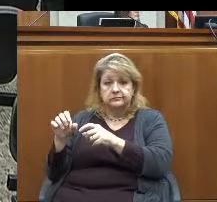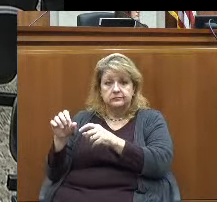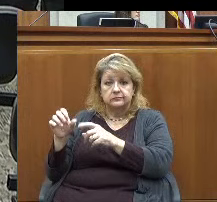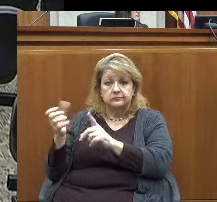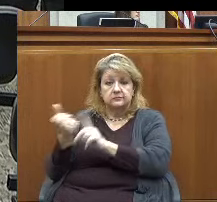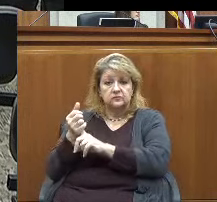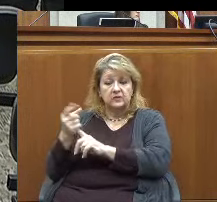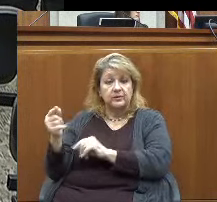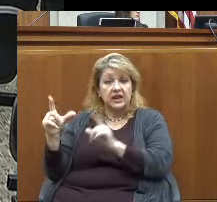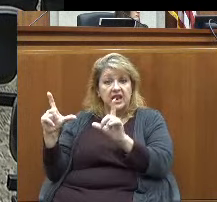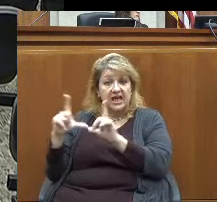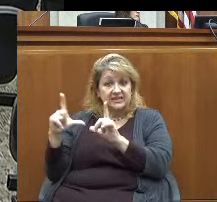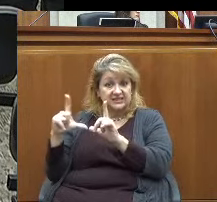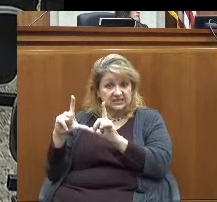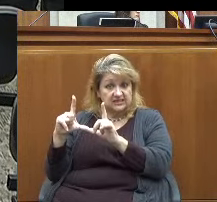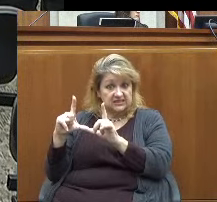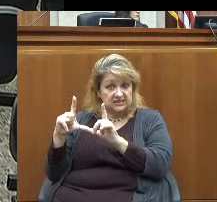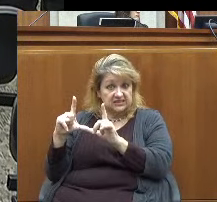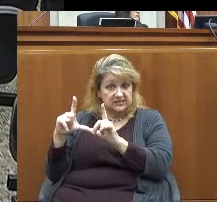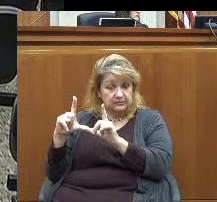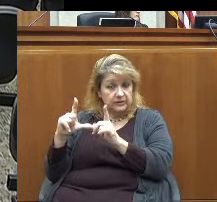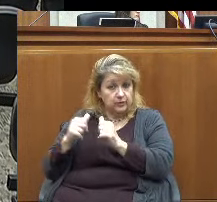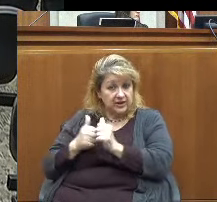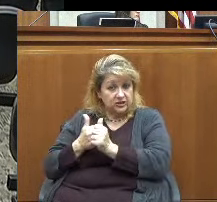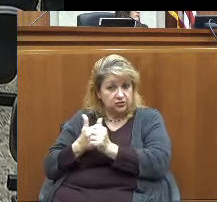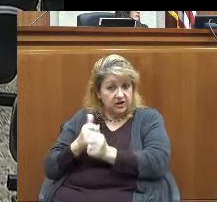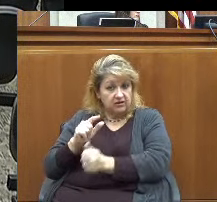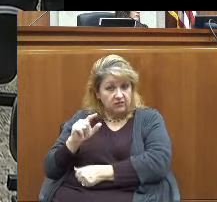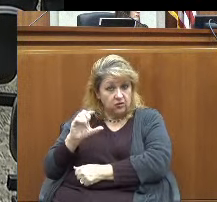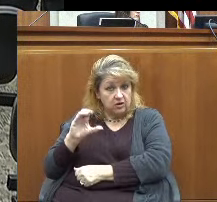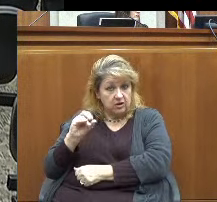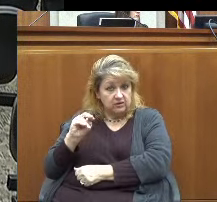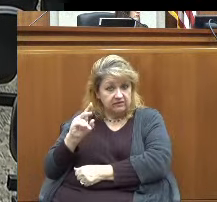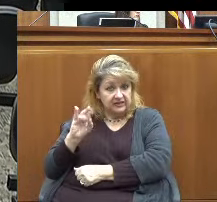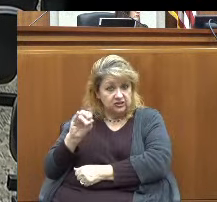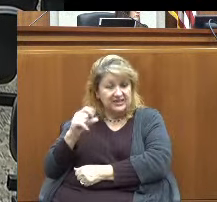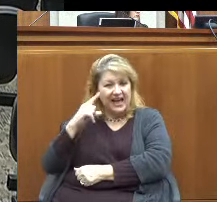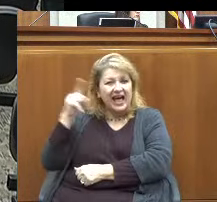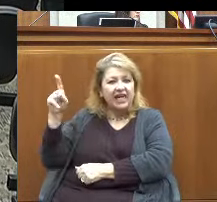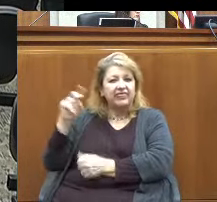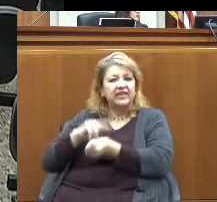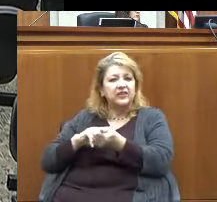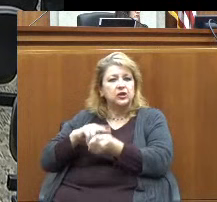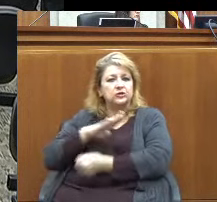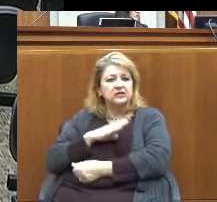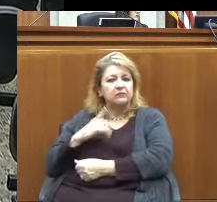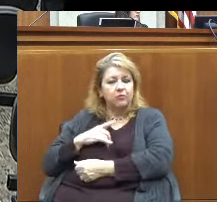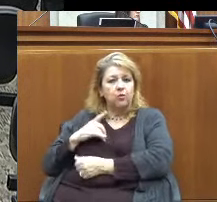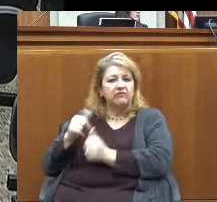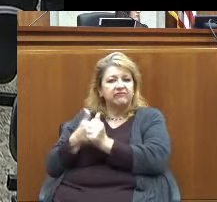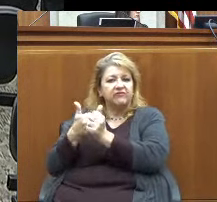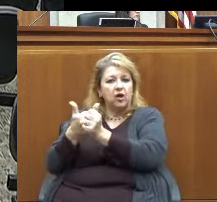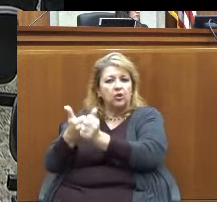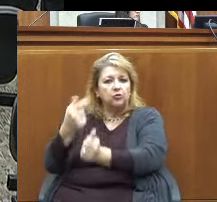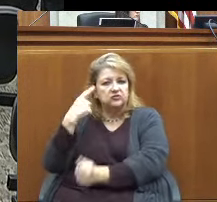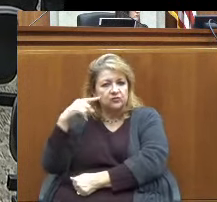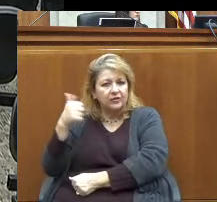But for their licenses, though? I think the nursing board does that.